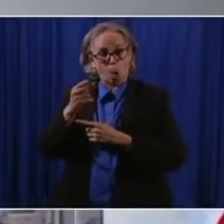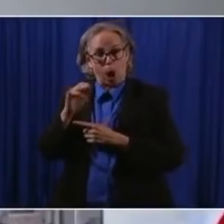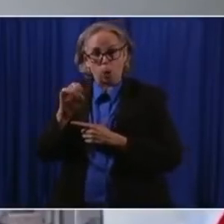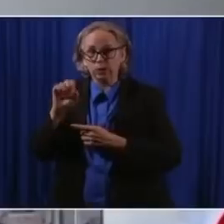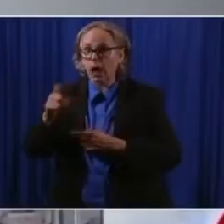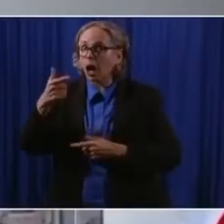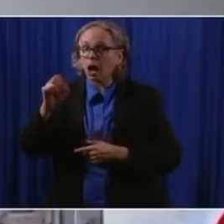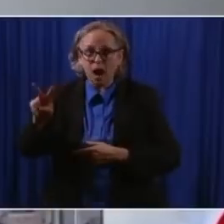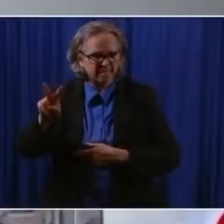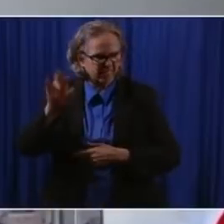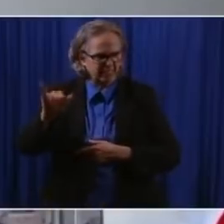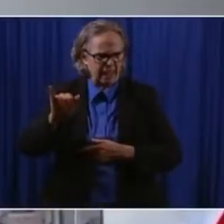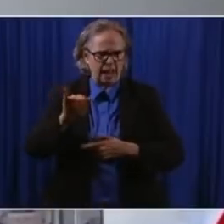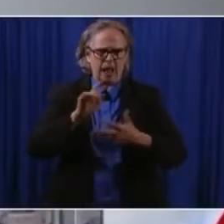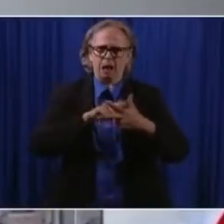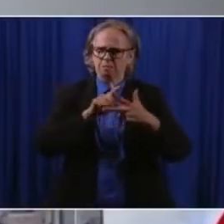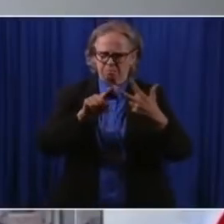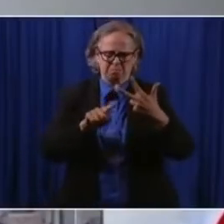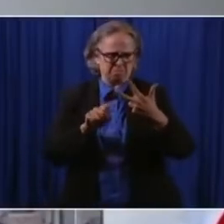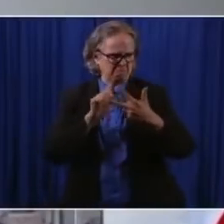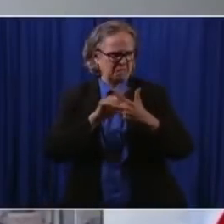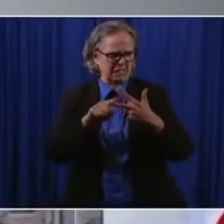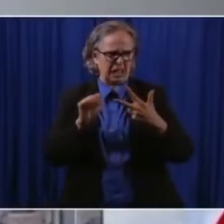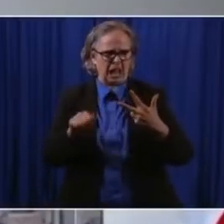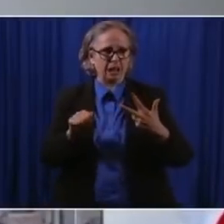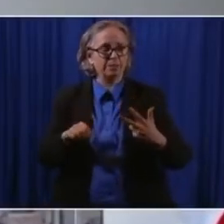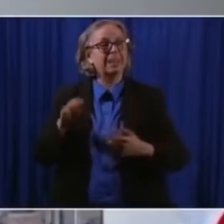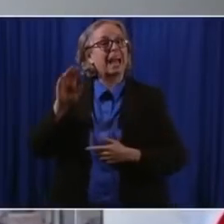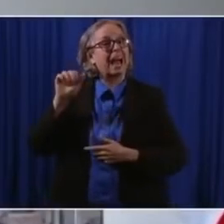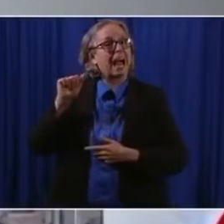those absentee requests, gives you a way to make those